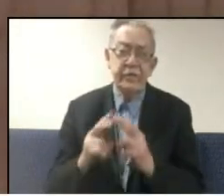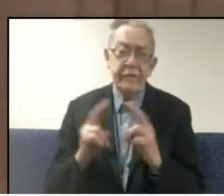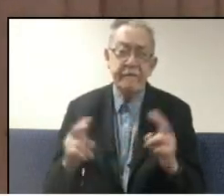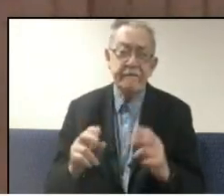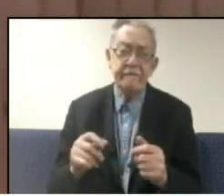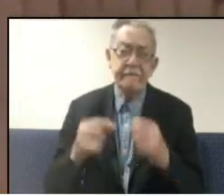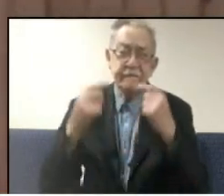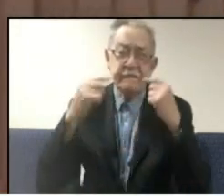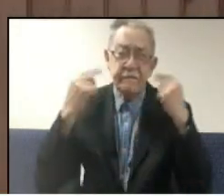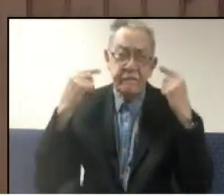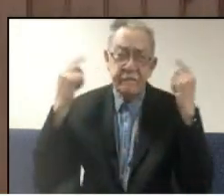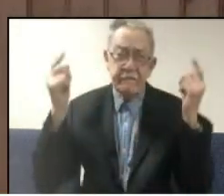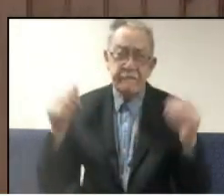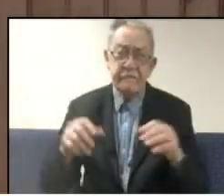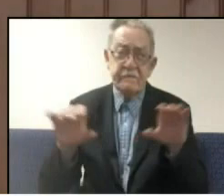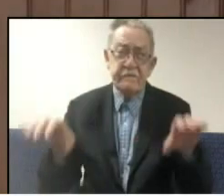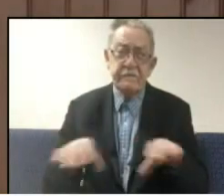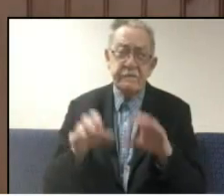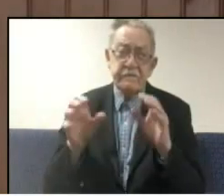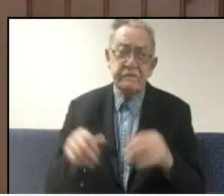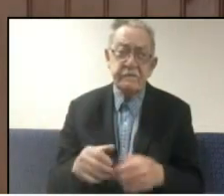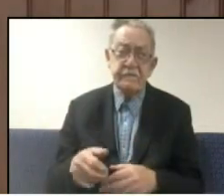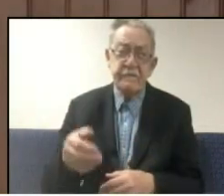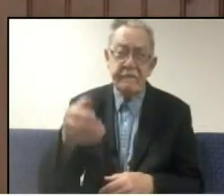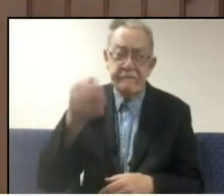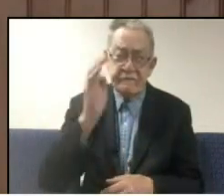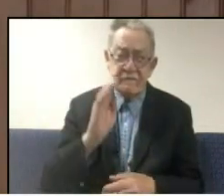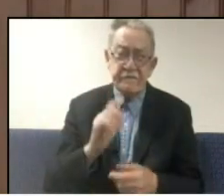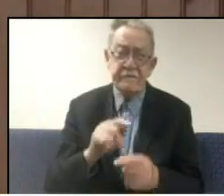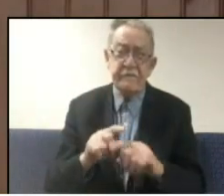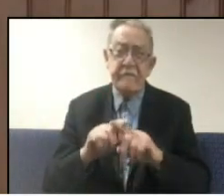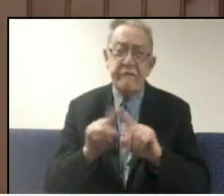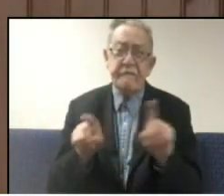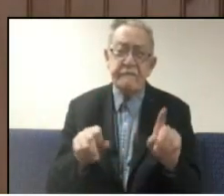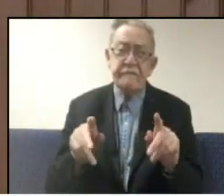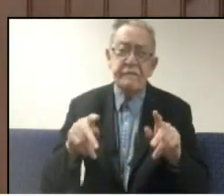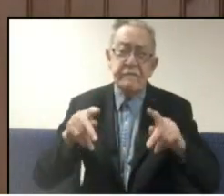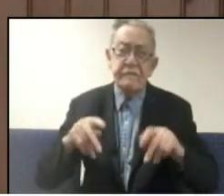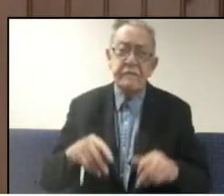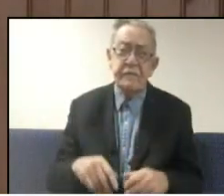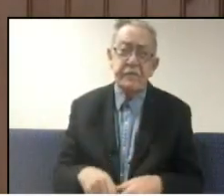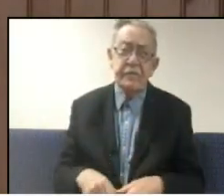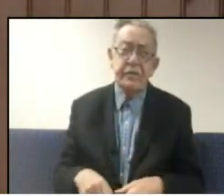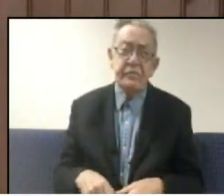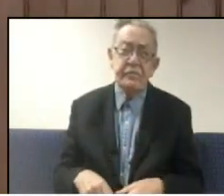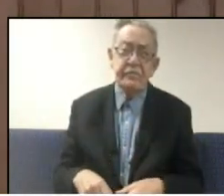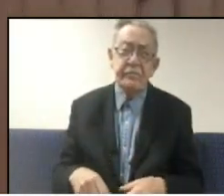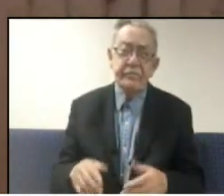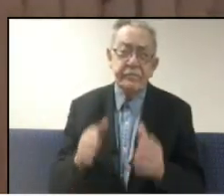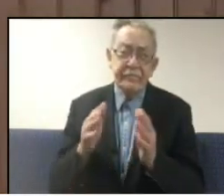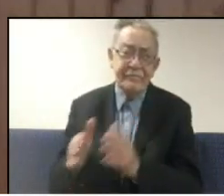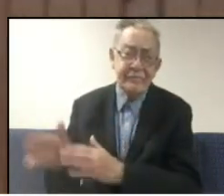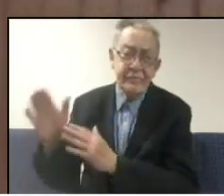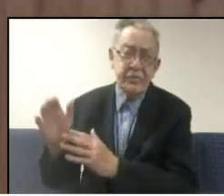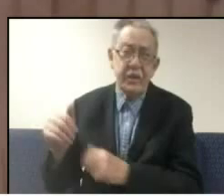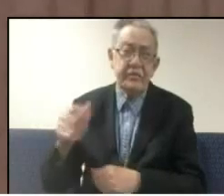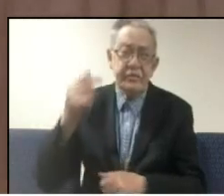what he was doing, and God has a different plan for him. And so as we begin to break down what he's saying, so